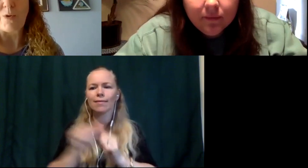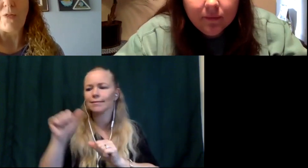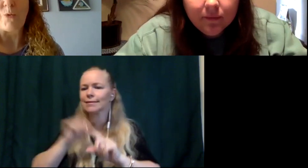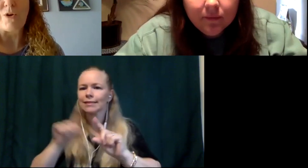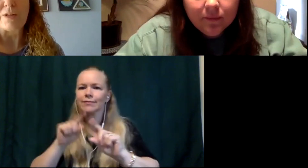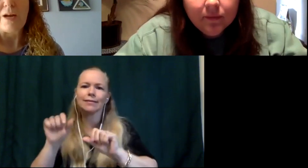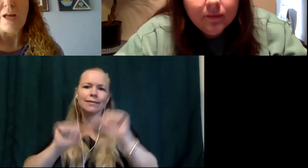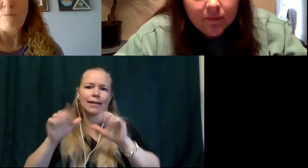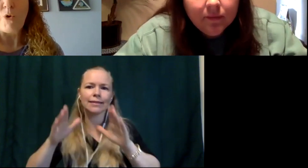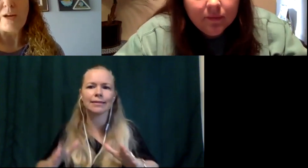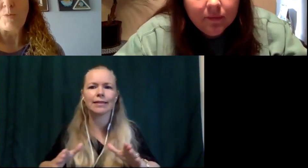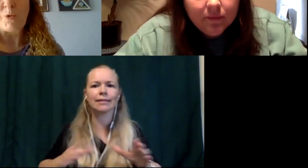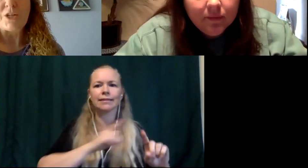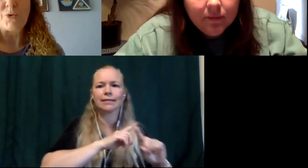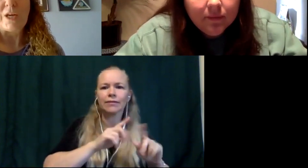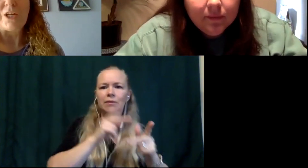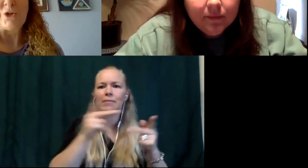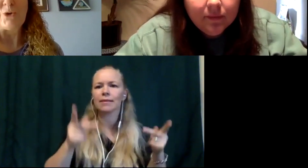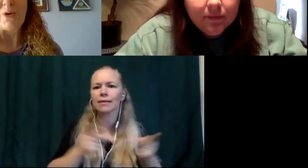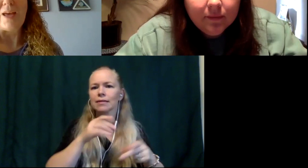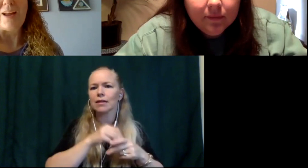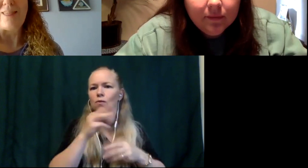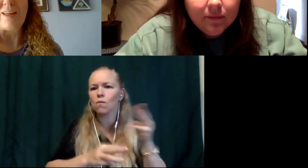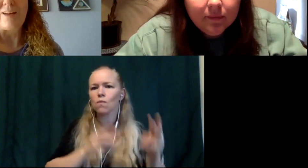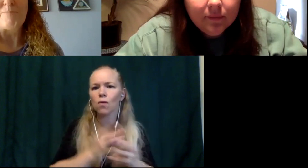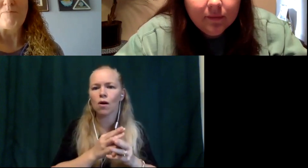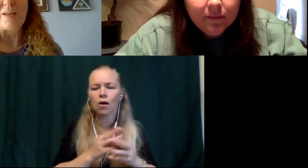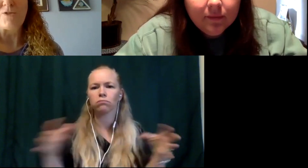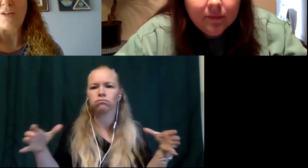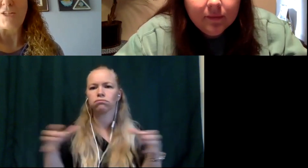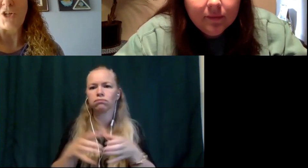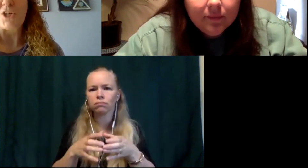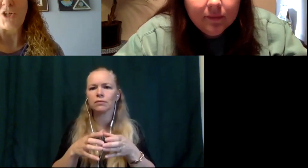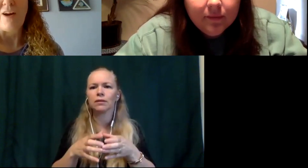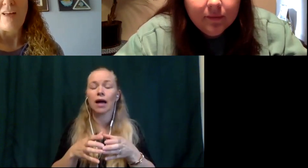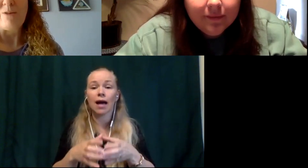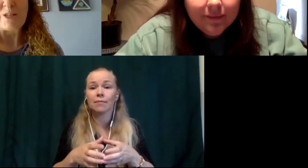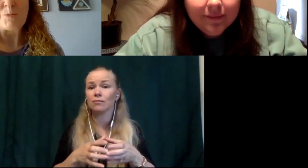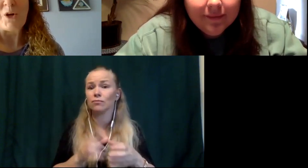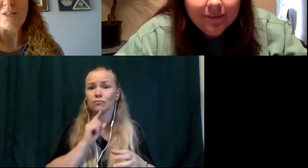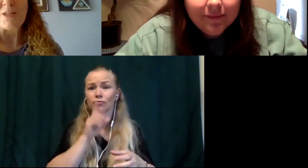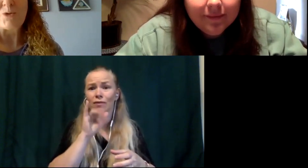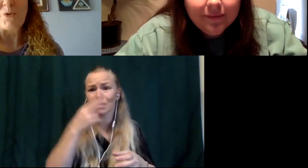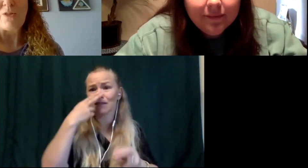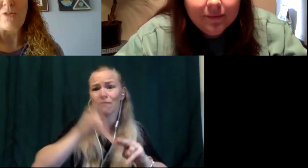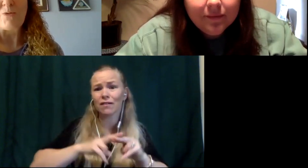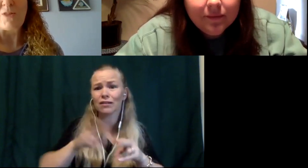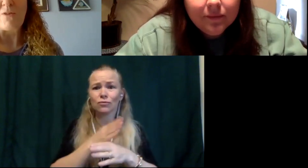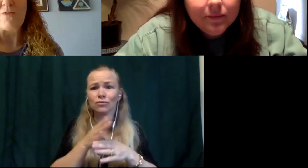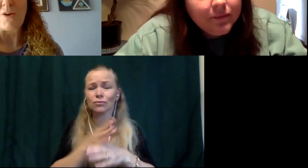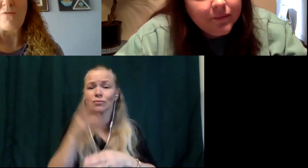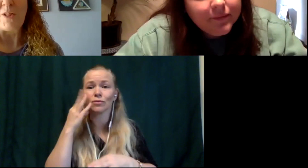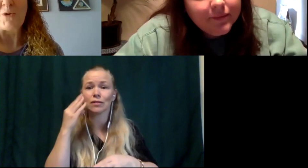countries around the world, the more exploration we can do. And I think it's fun to share those experiences